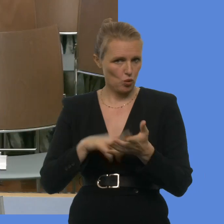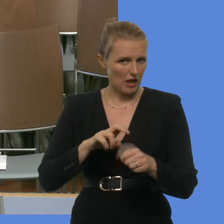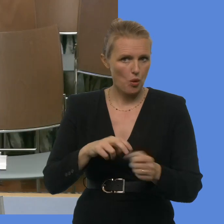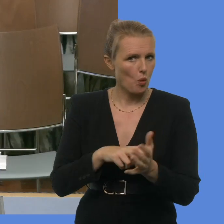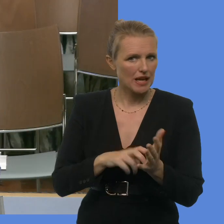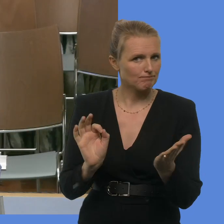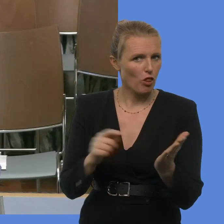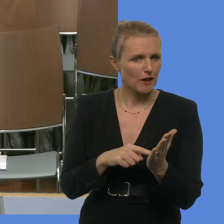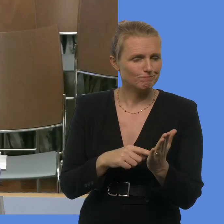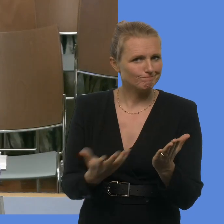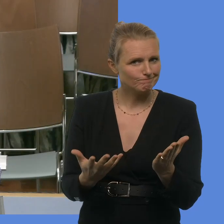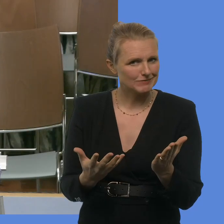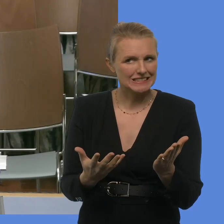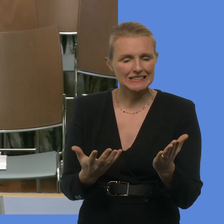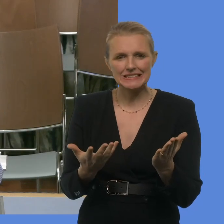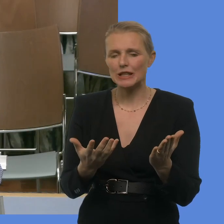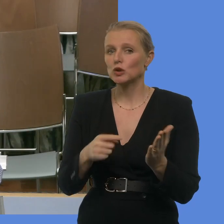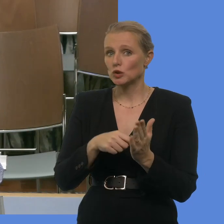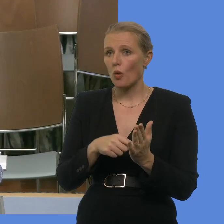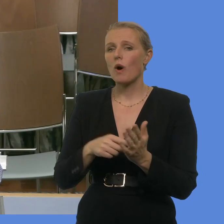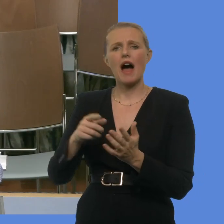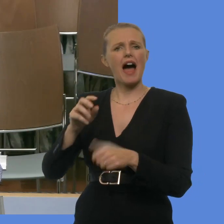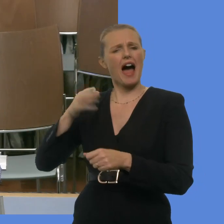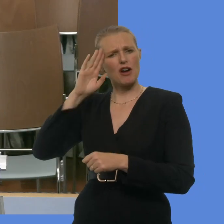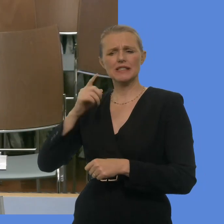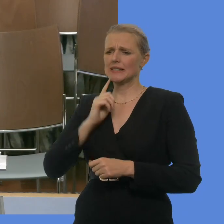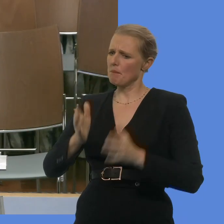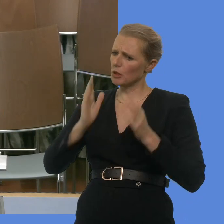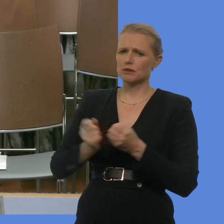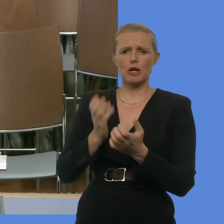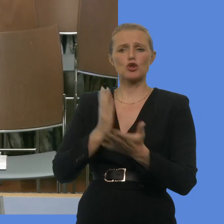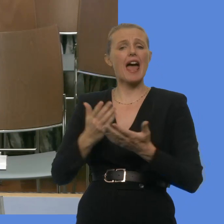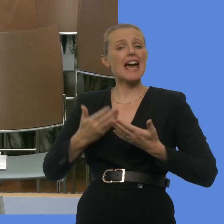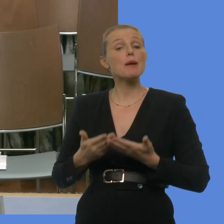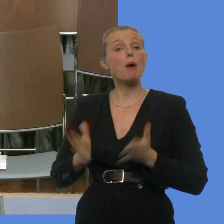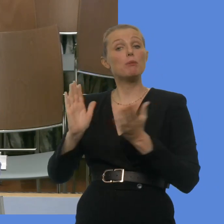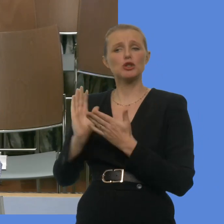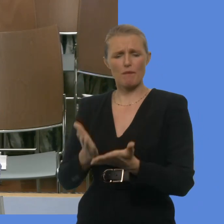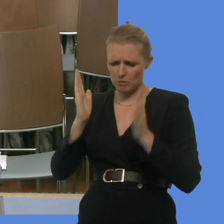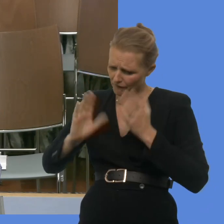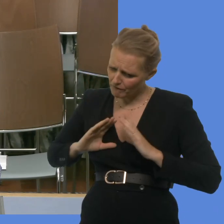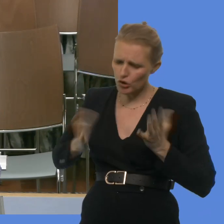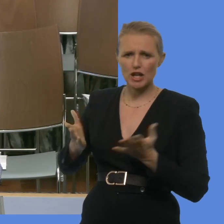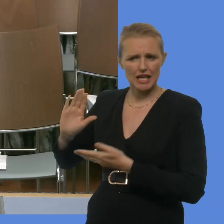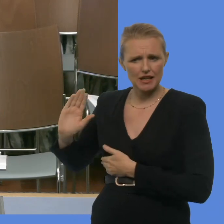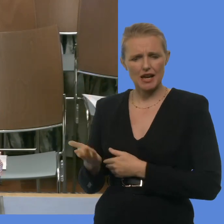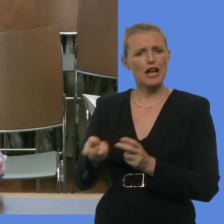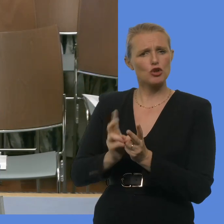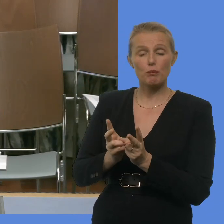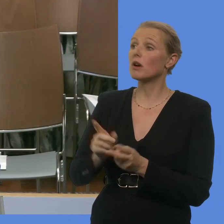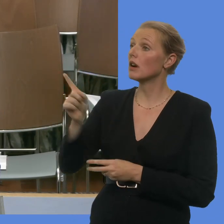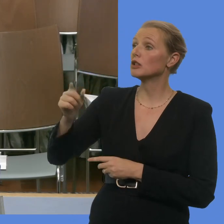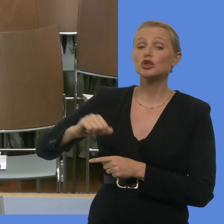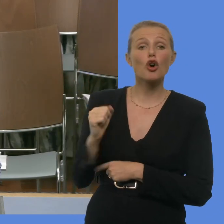Language Acts. So where Ireland mandates for free ISL interpretation in public services, and Scotland requires a national